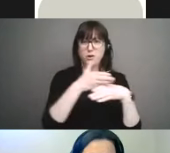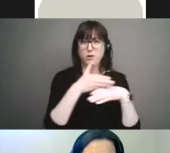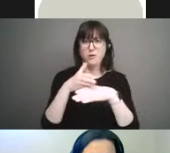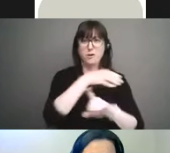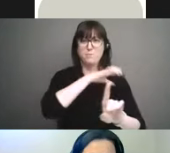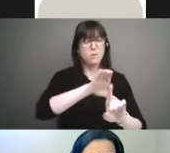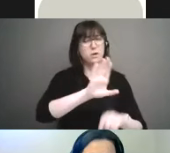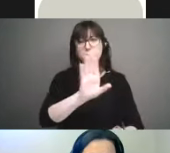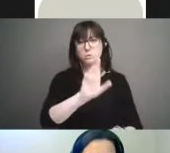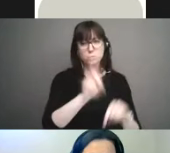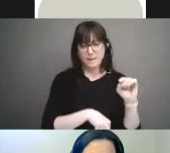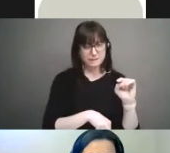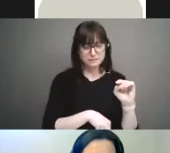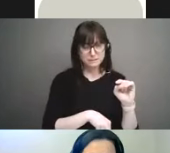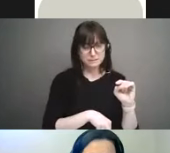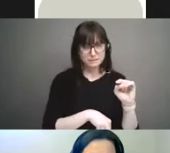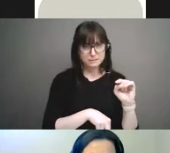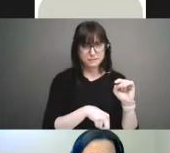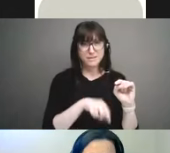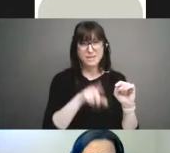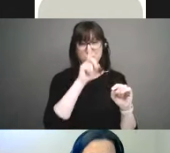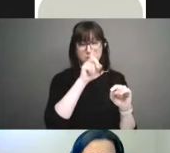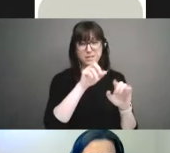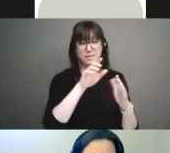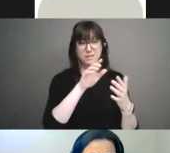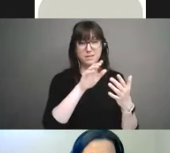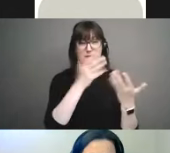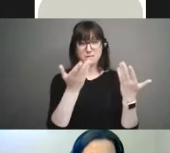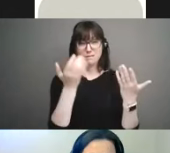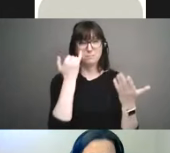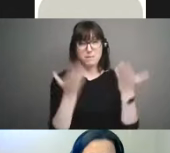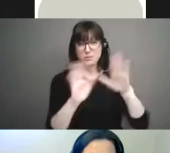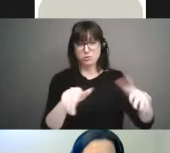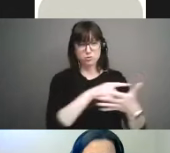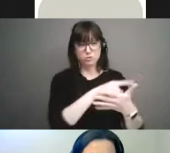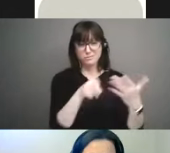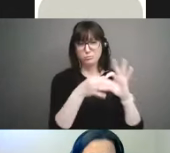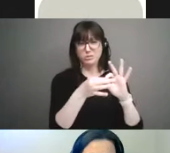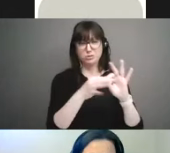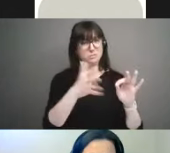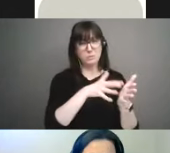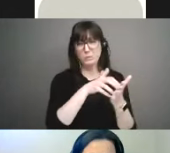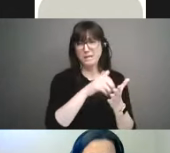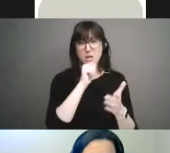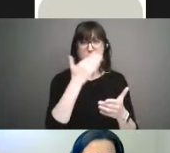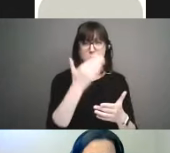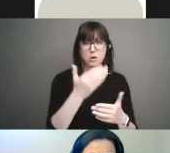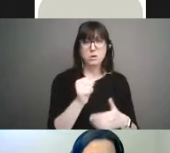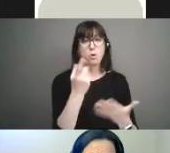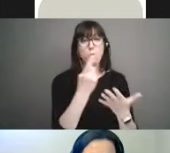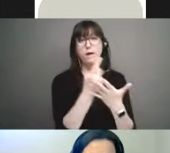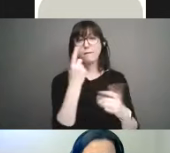quite frankly, those children may not be able to work together properly, or one may have a substance